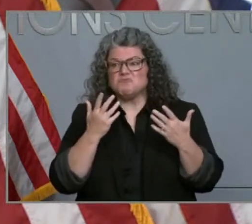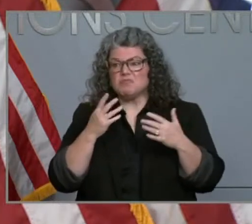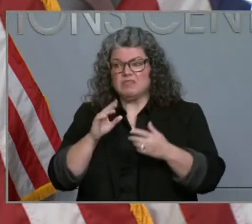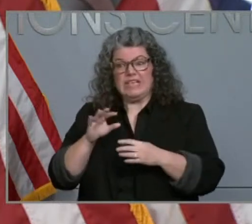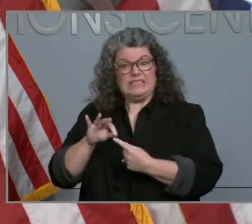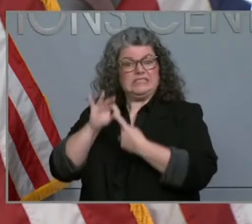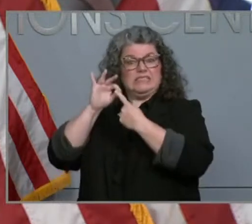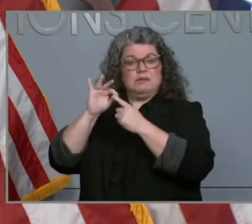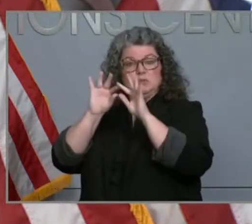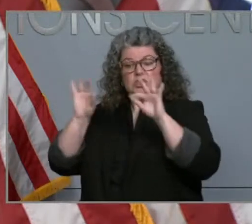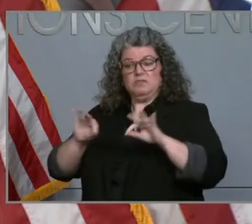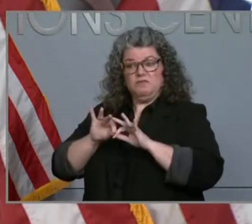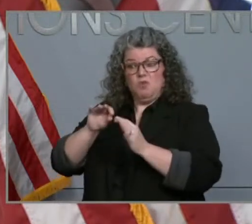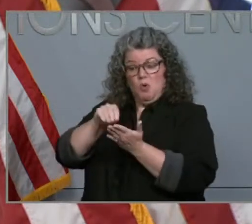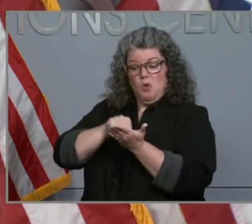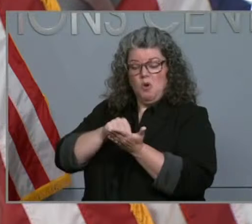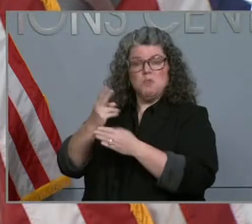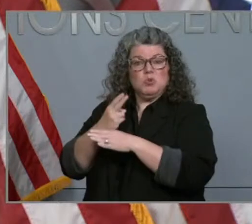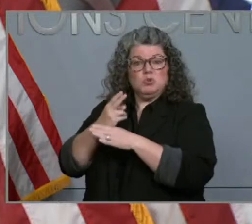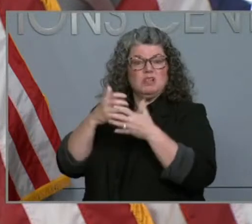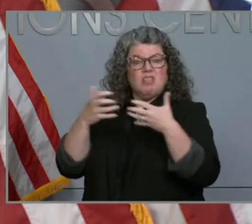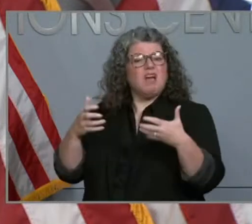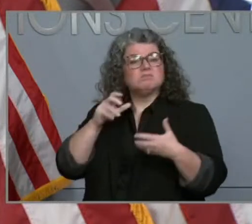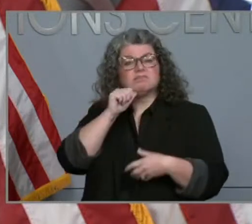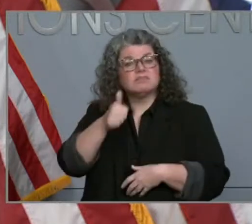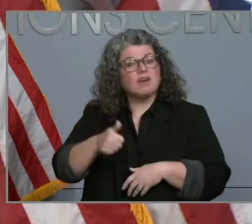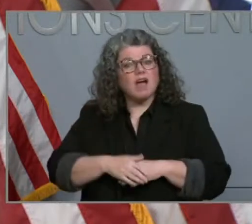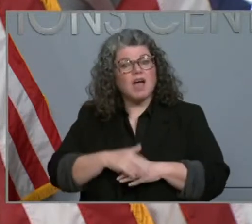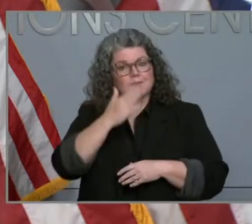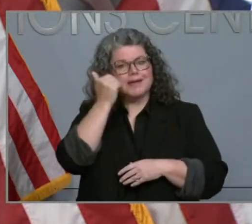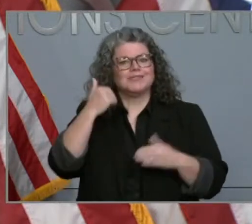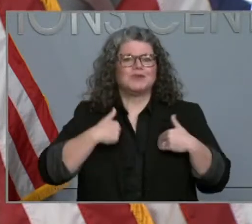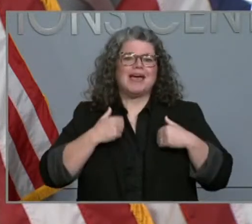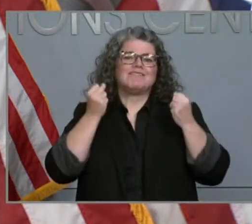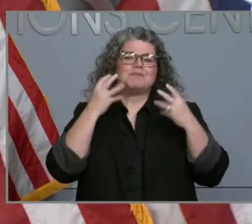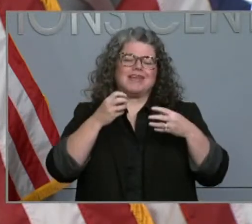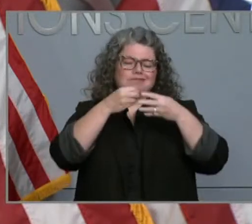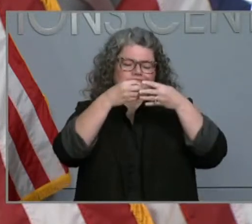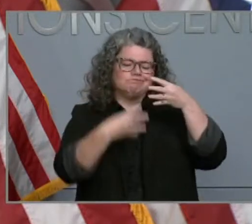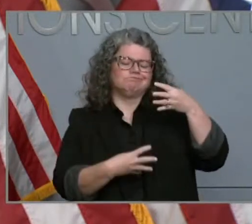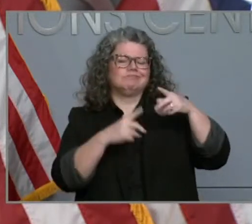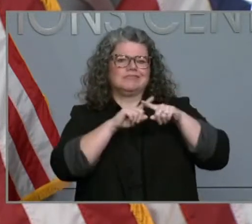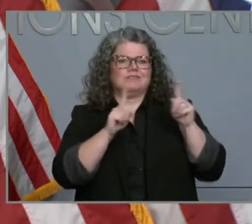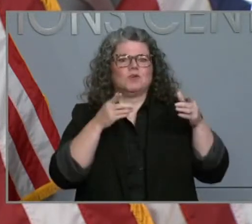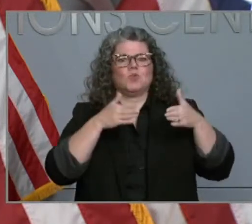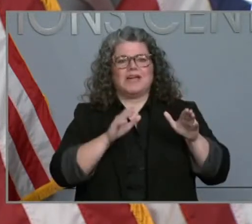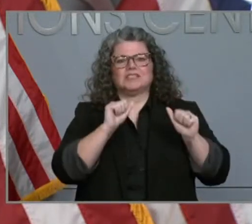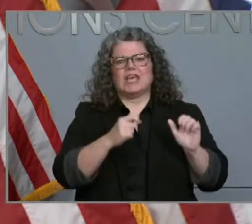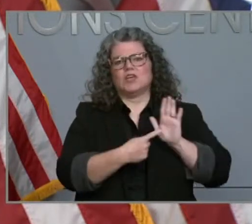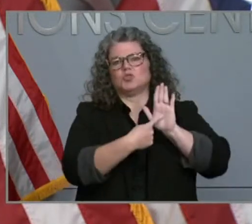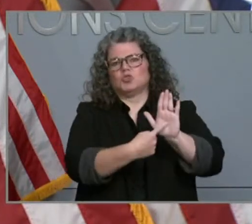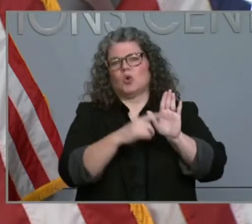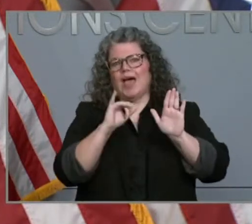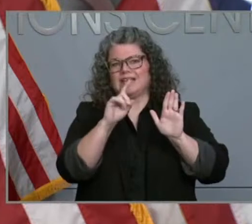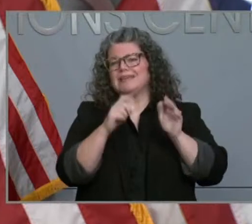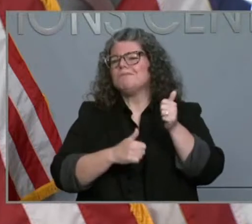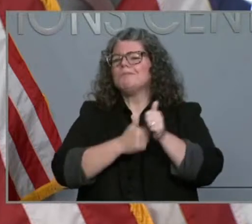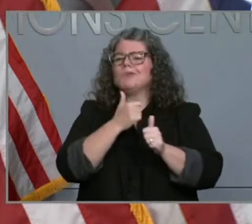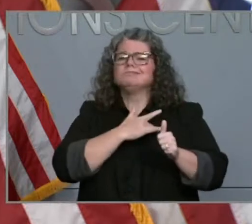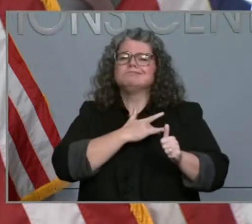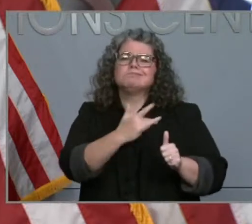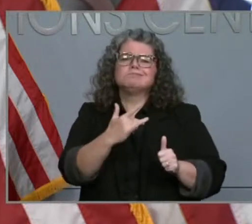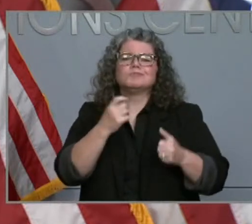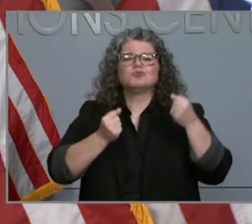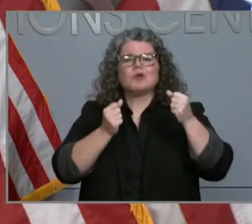the exception form, because we do have a number of acceptable forms of ID. And so while most will present their driver's